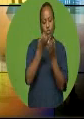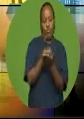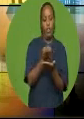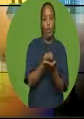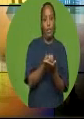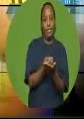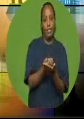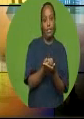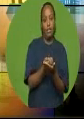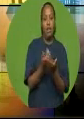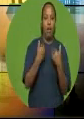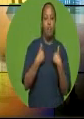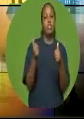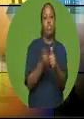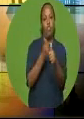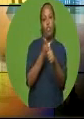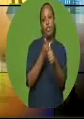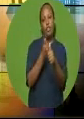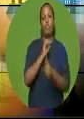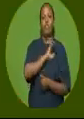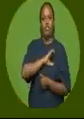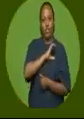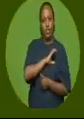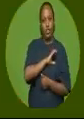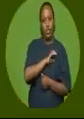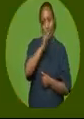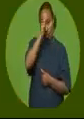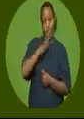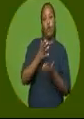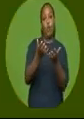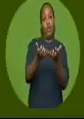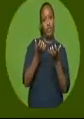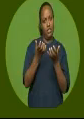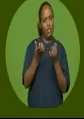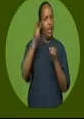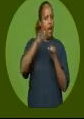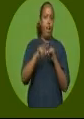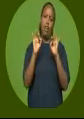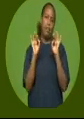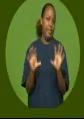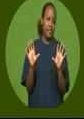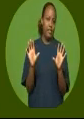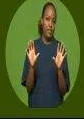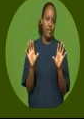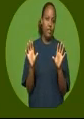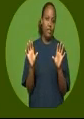of economics have the following features. Human wants are unlimited.